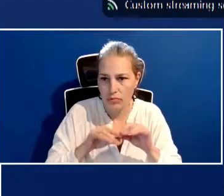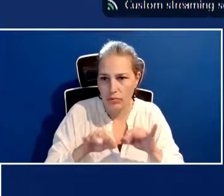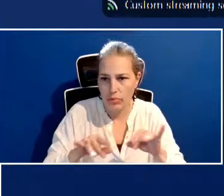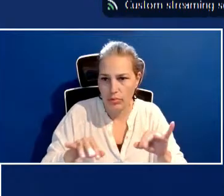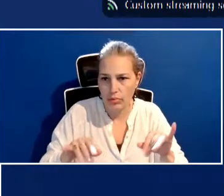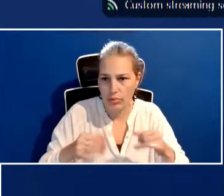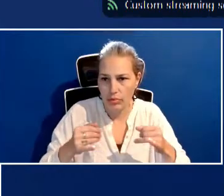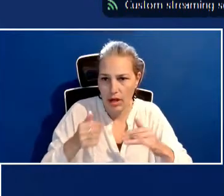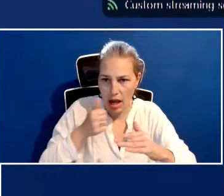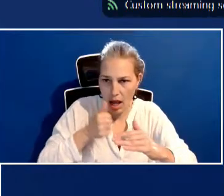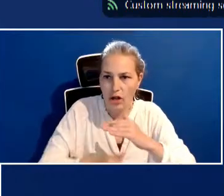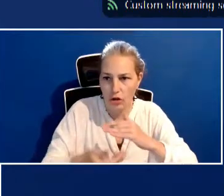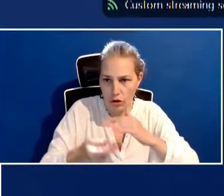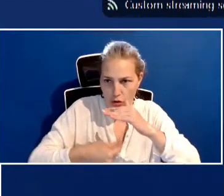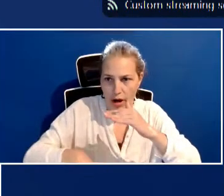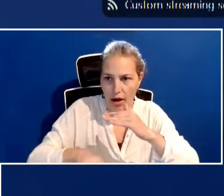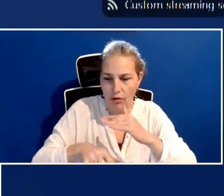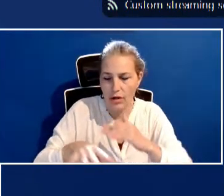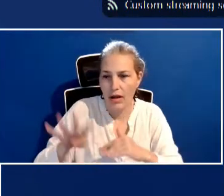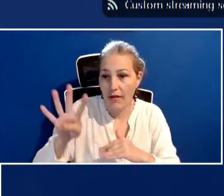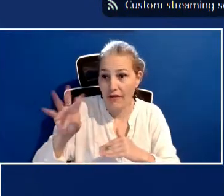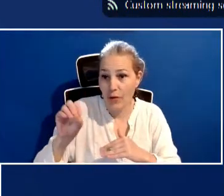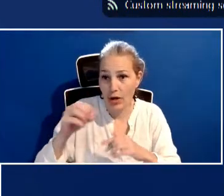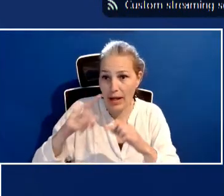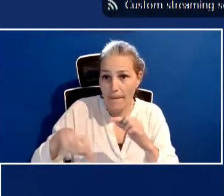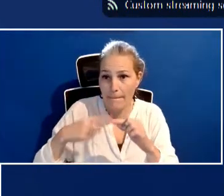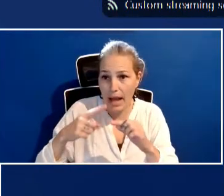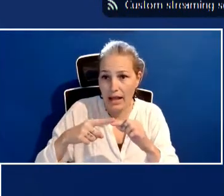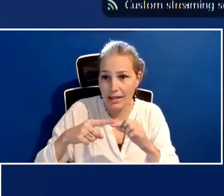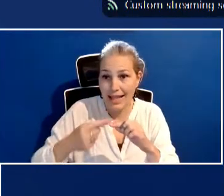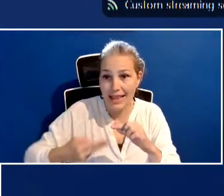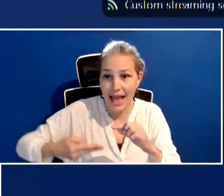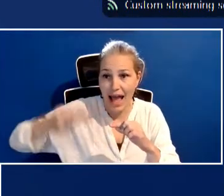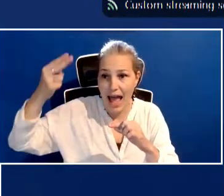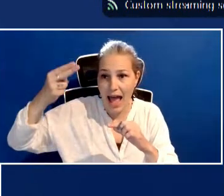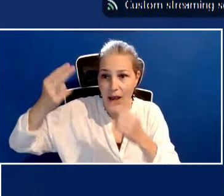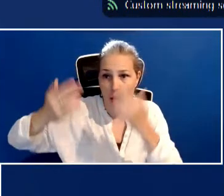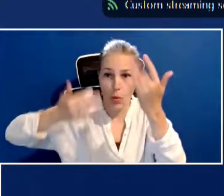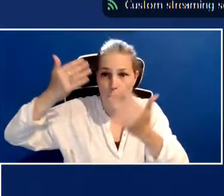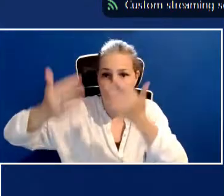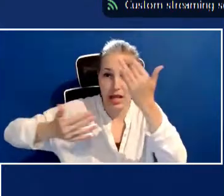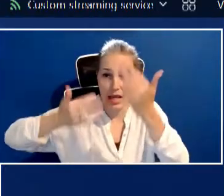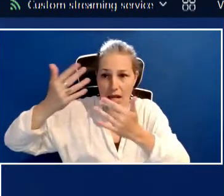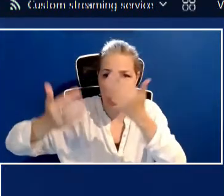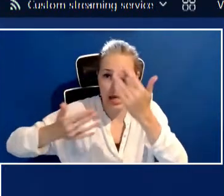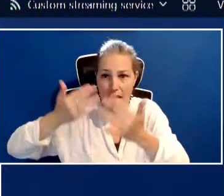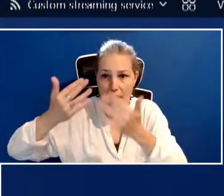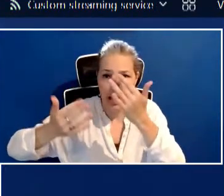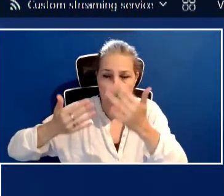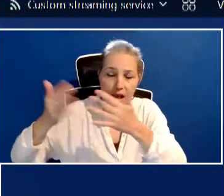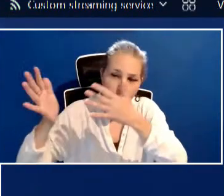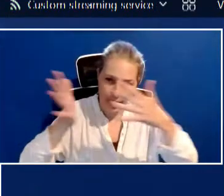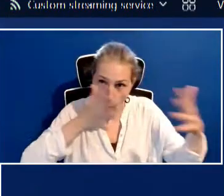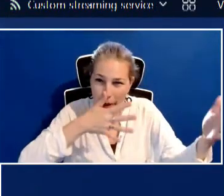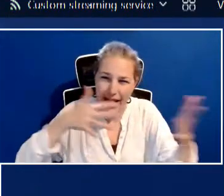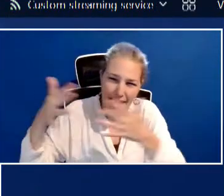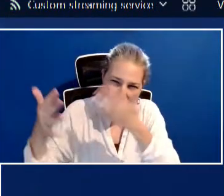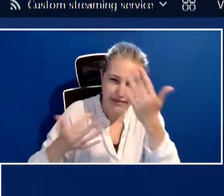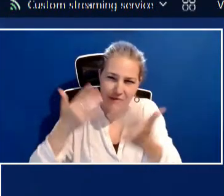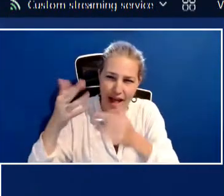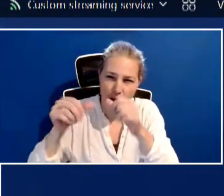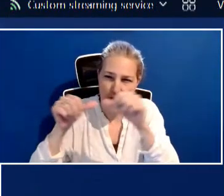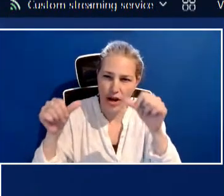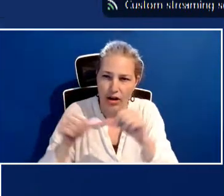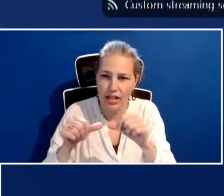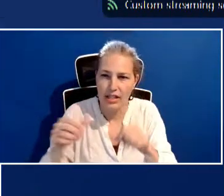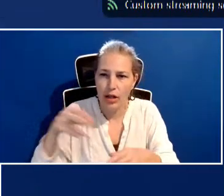high wildfire area, including 2 circuit miles under construction with the completion